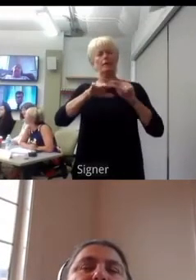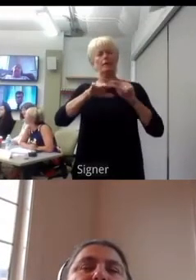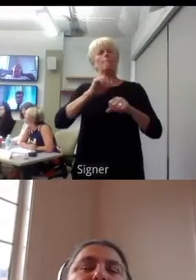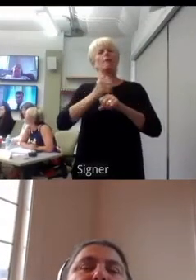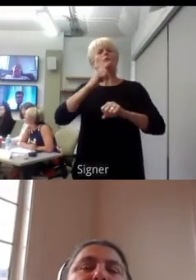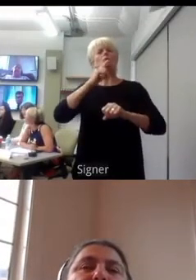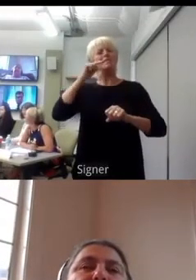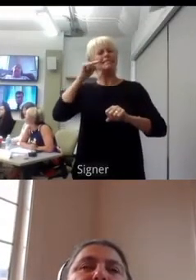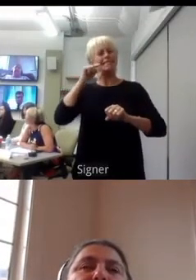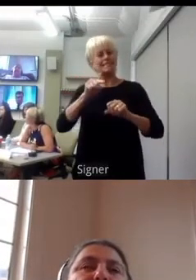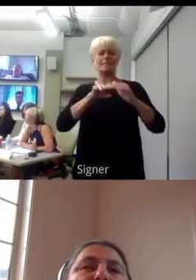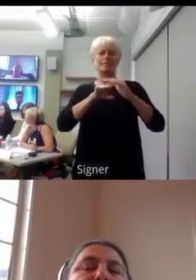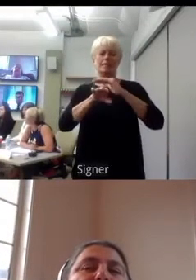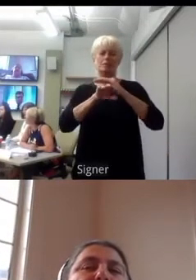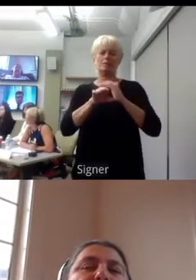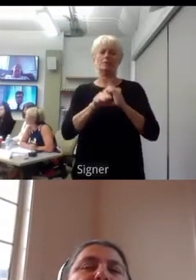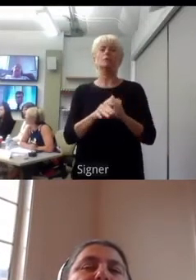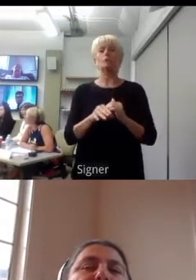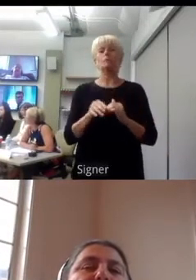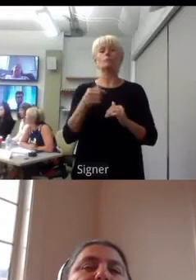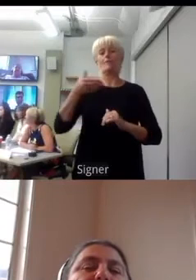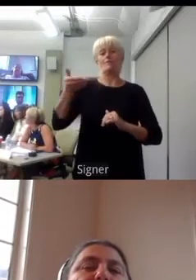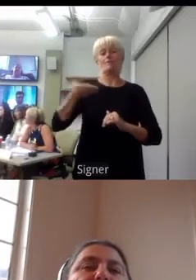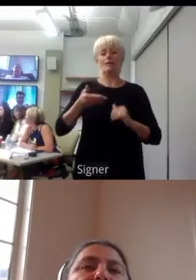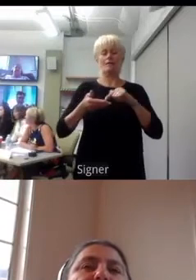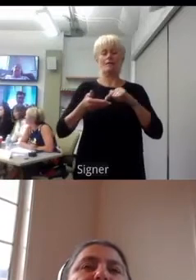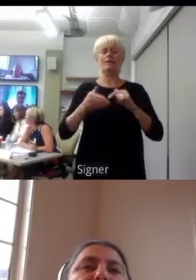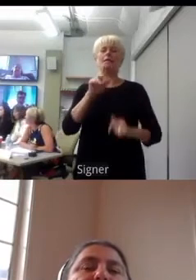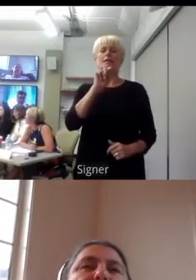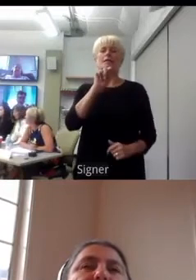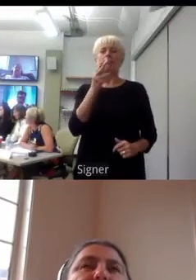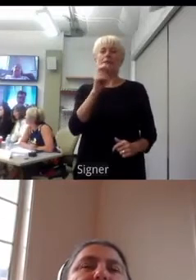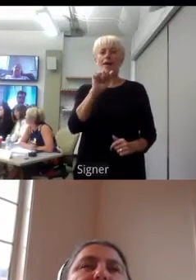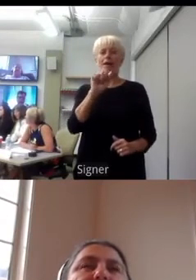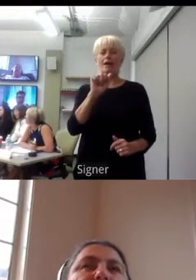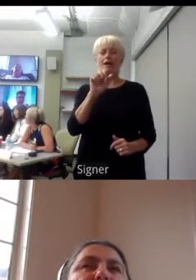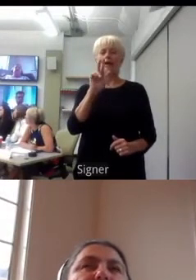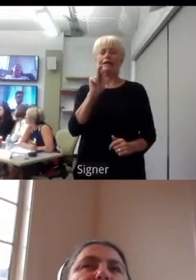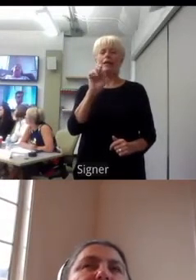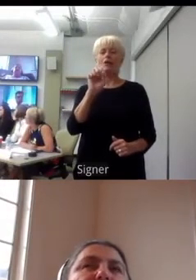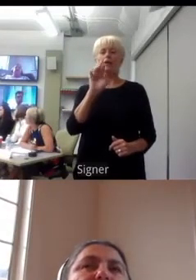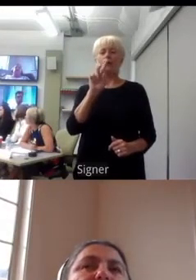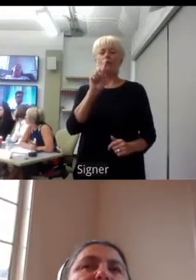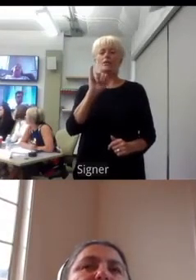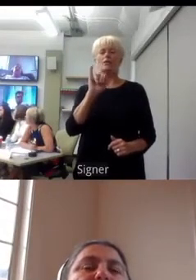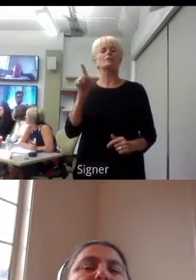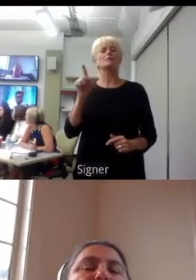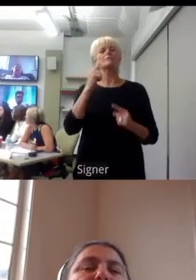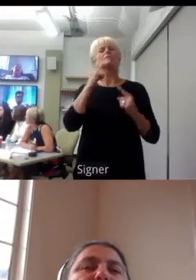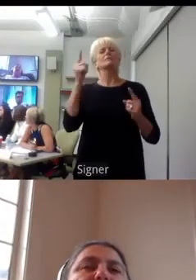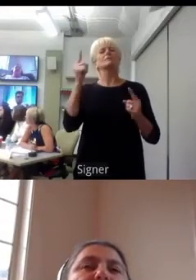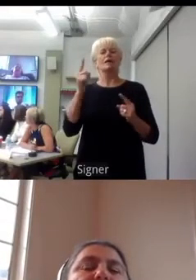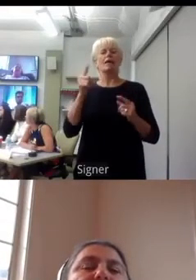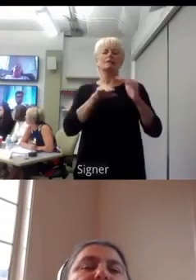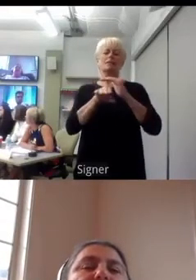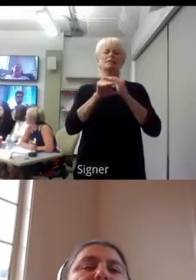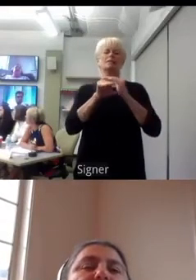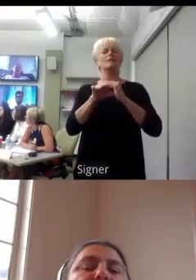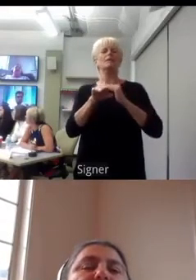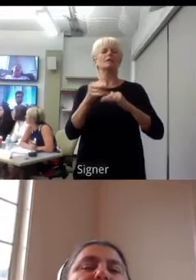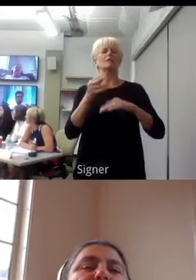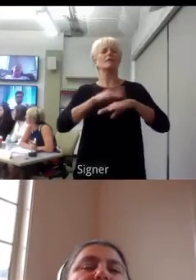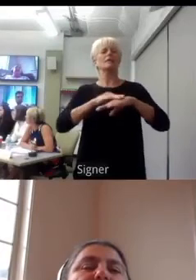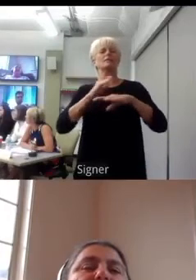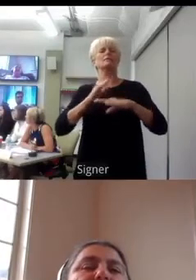the table with us, we have Thea Curdy. She's an accessibility consultant with Designable Environments, just working